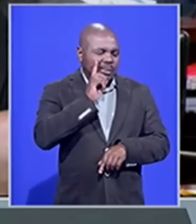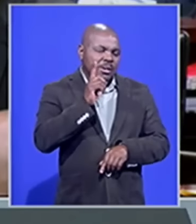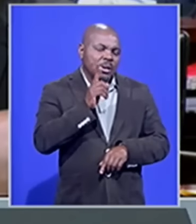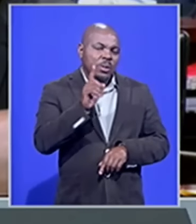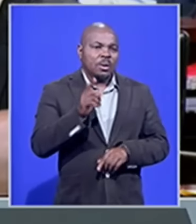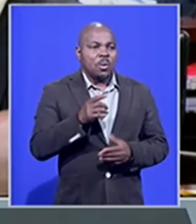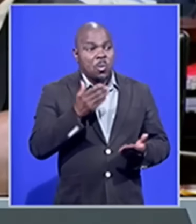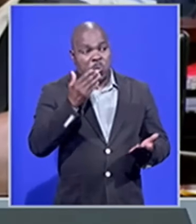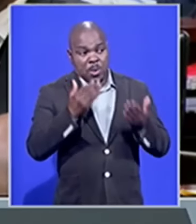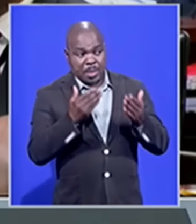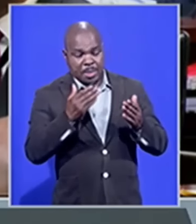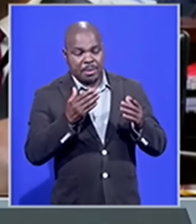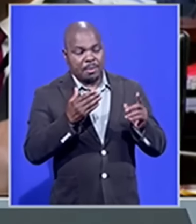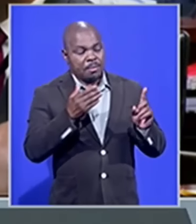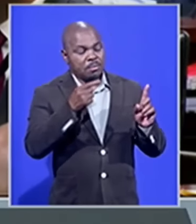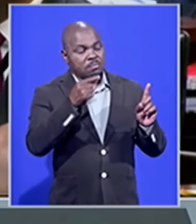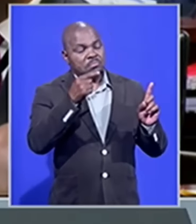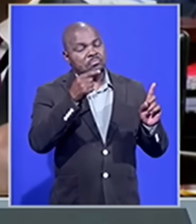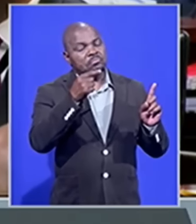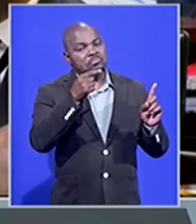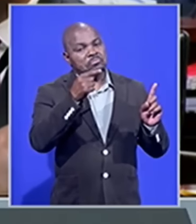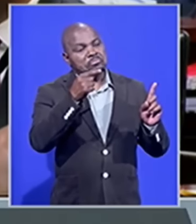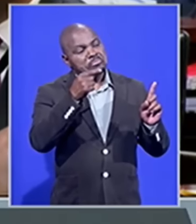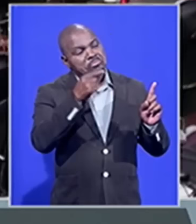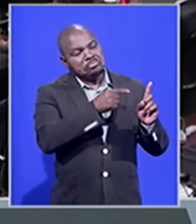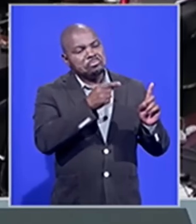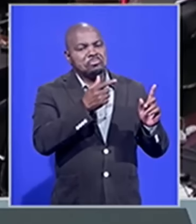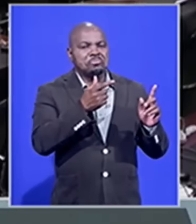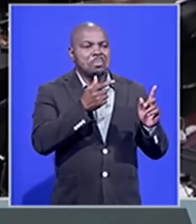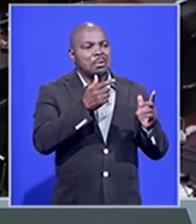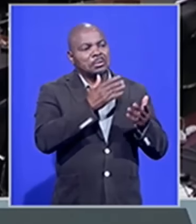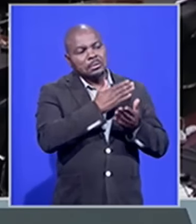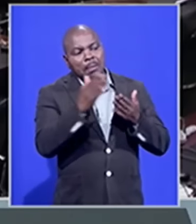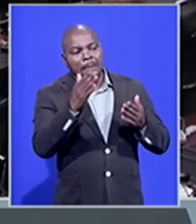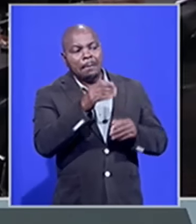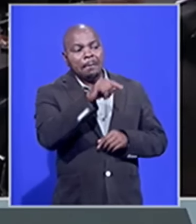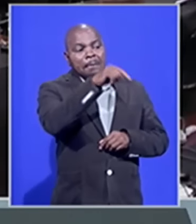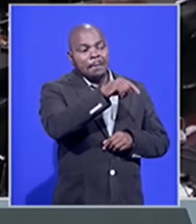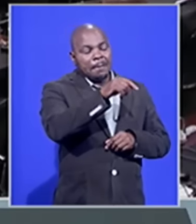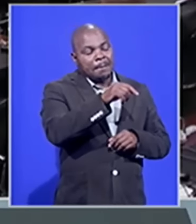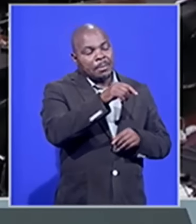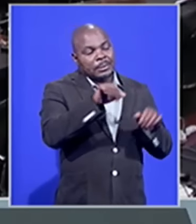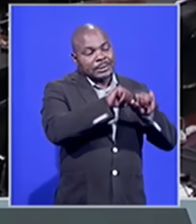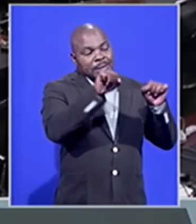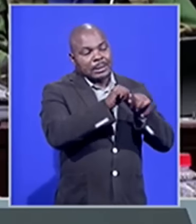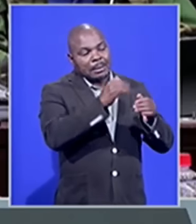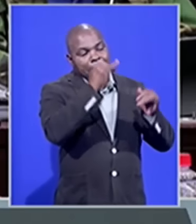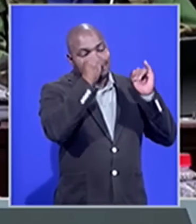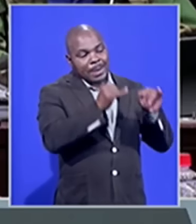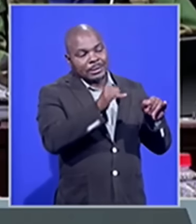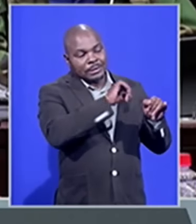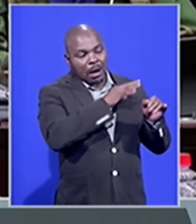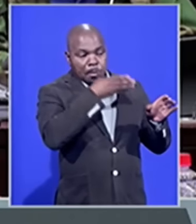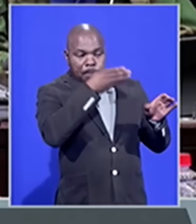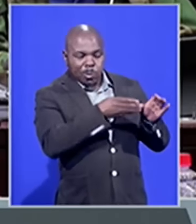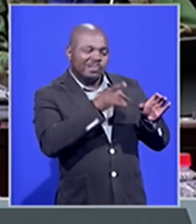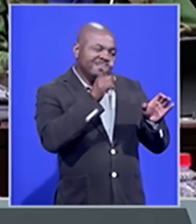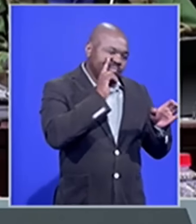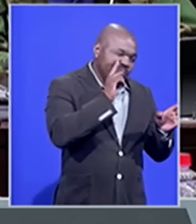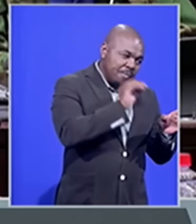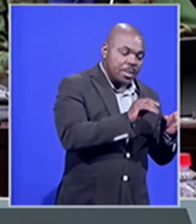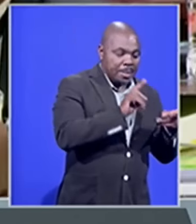there have been sort of bad apples operating within the system, but also to ascertain whether or